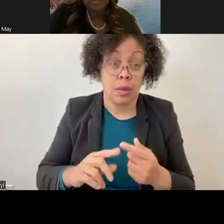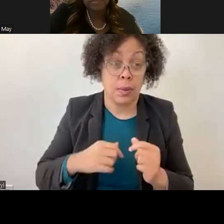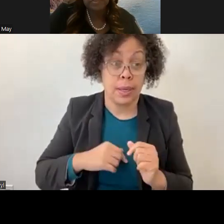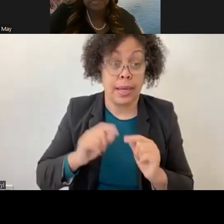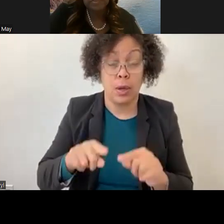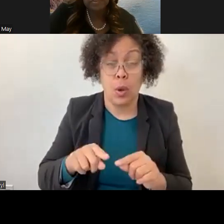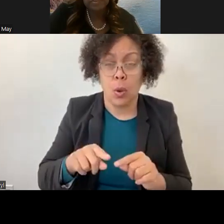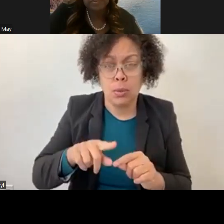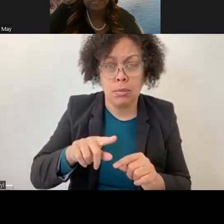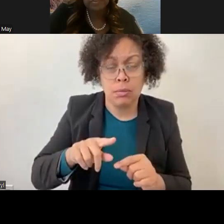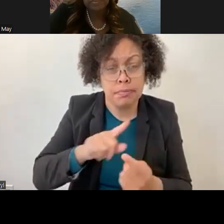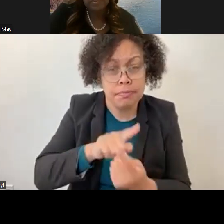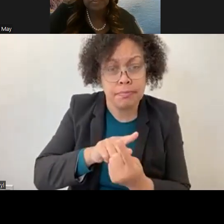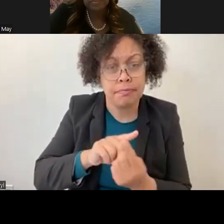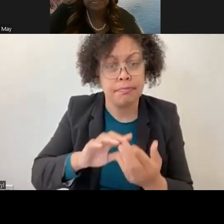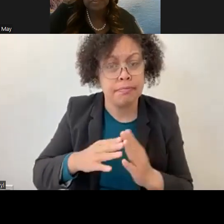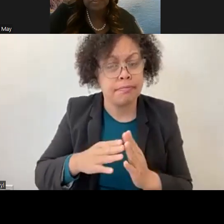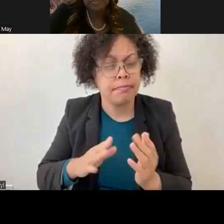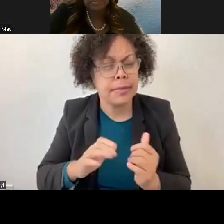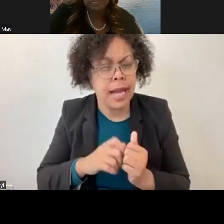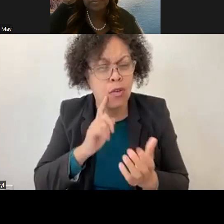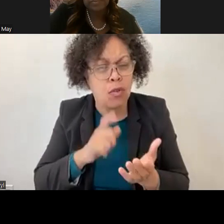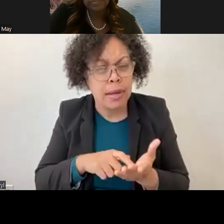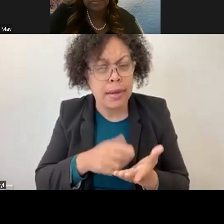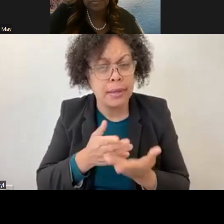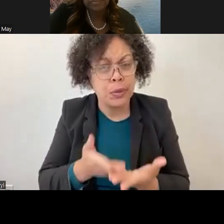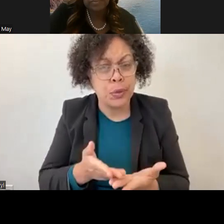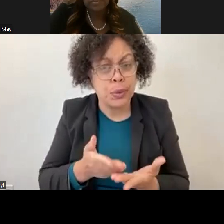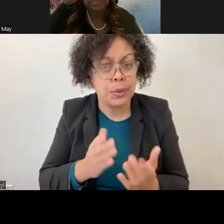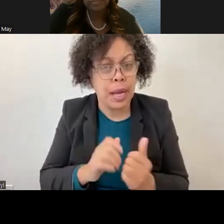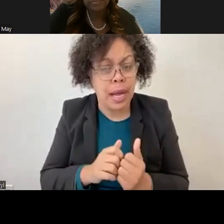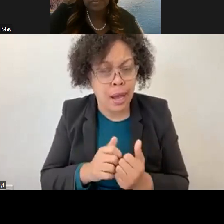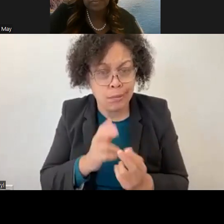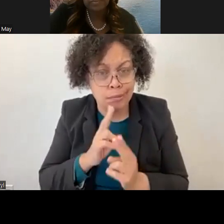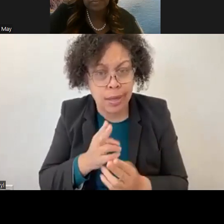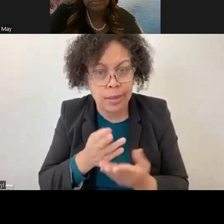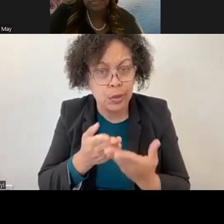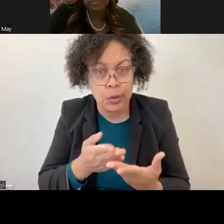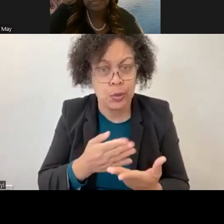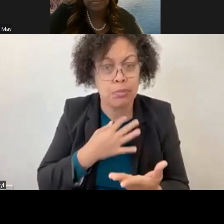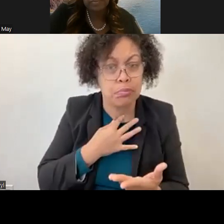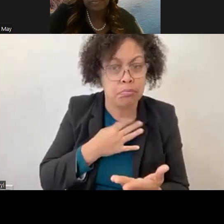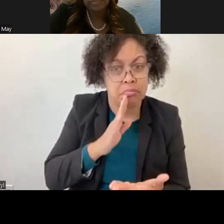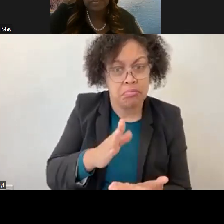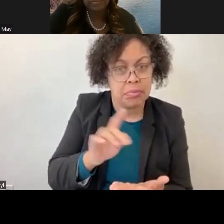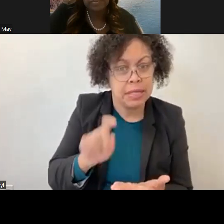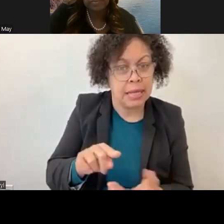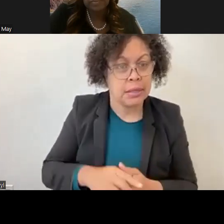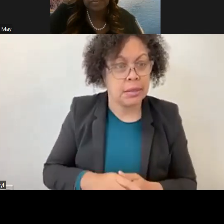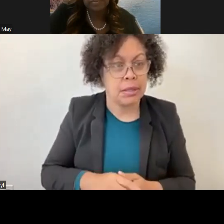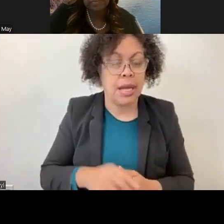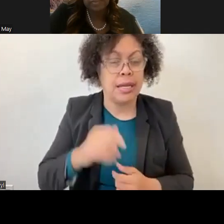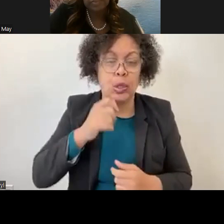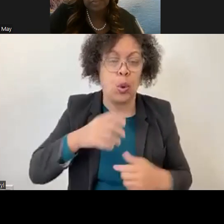what is it, how can we recognize you, is really the only way of getting to that, rather than just sort of workshopping